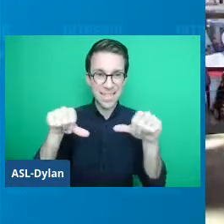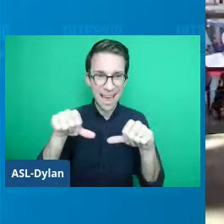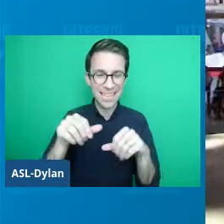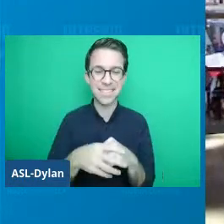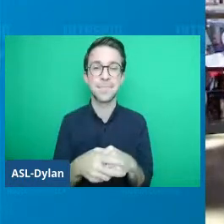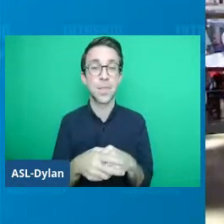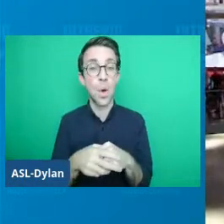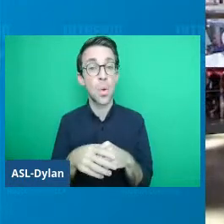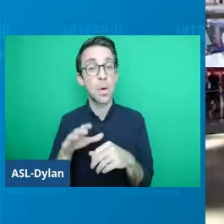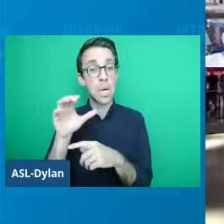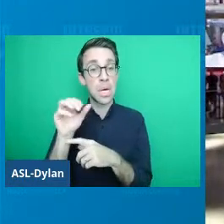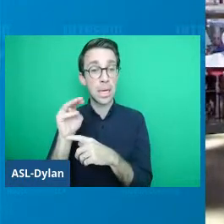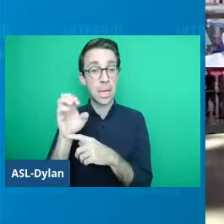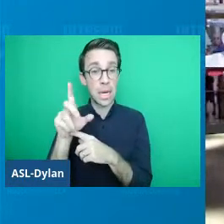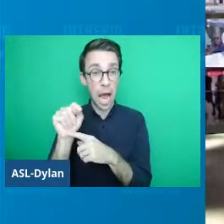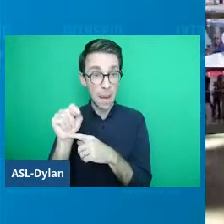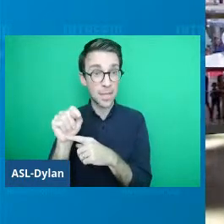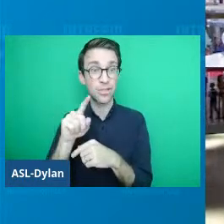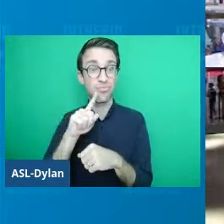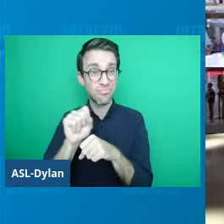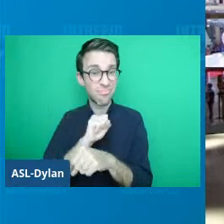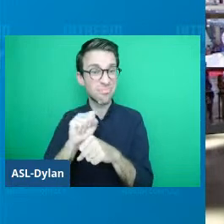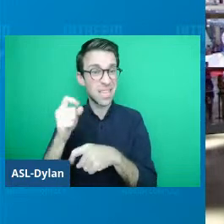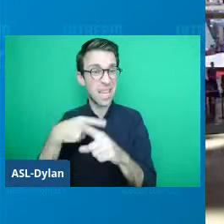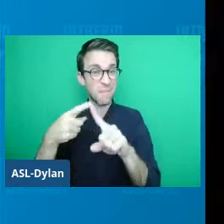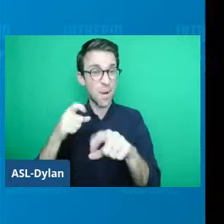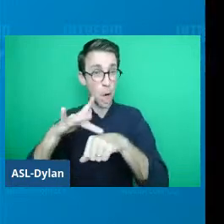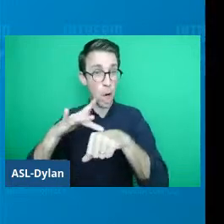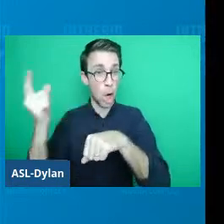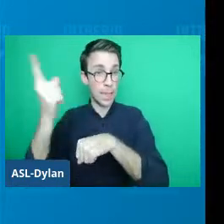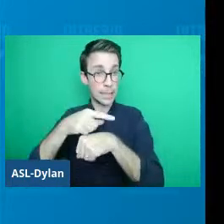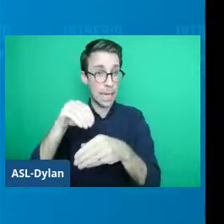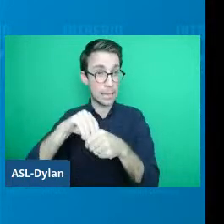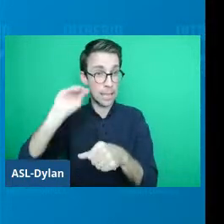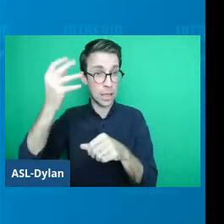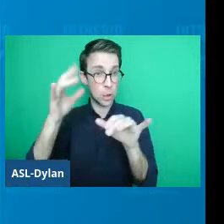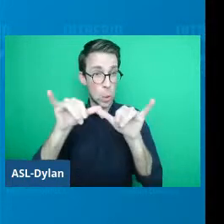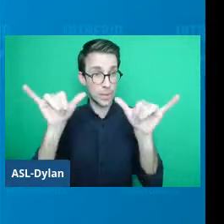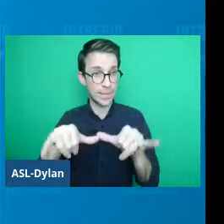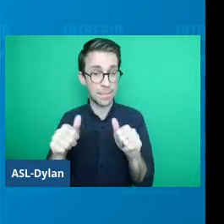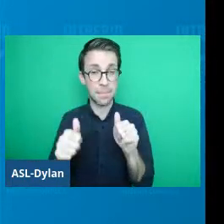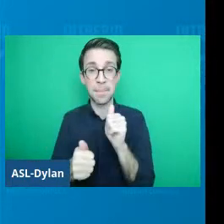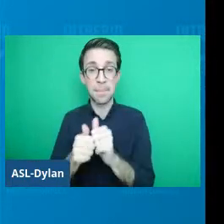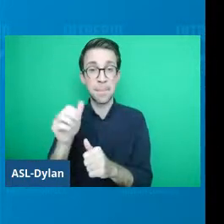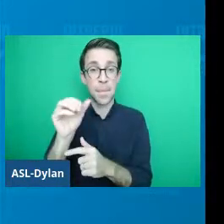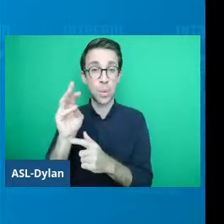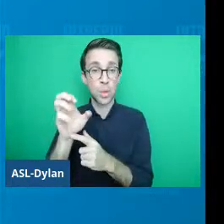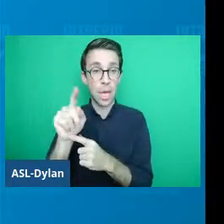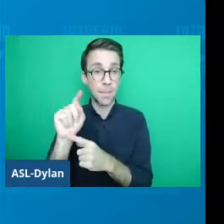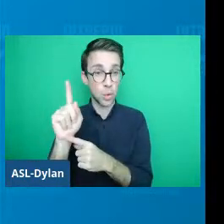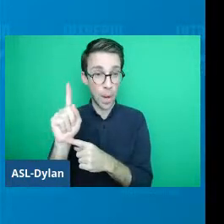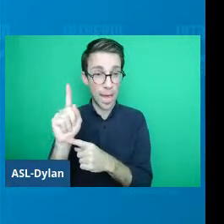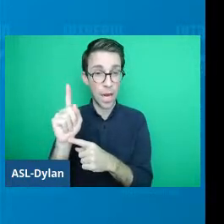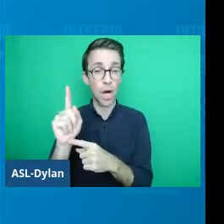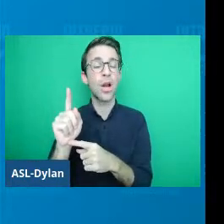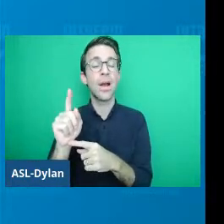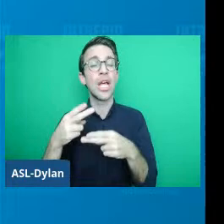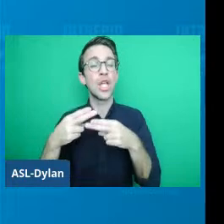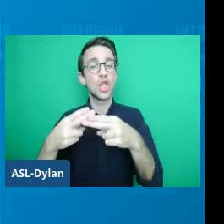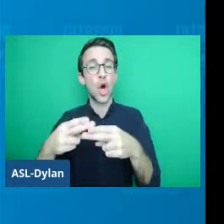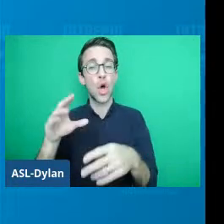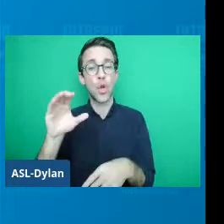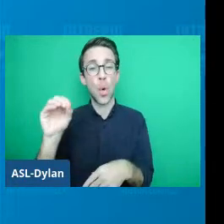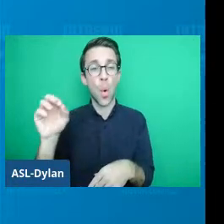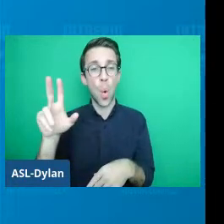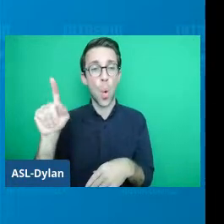remnants from the early days of the solar system. Most comets exist at the outer edges of the solar system in a place that we call the Oort cloud.